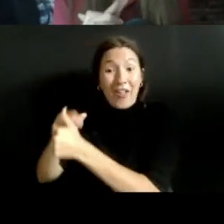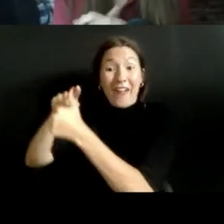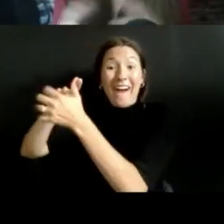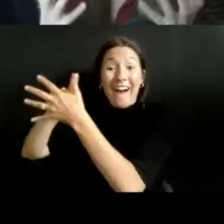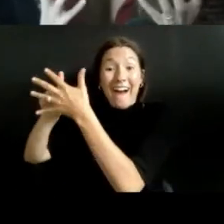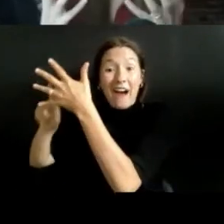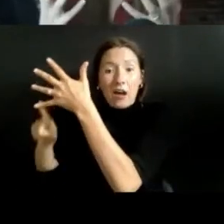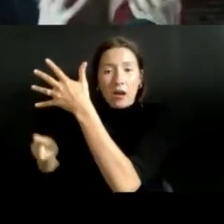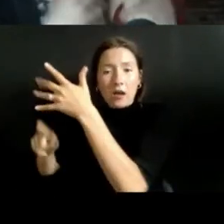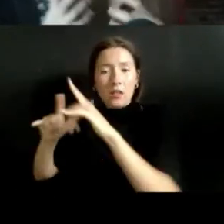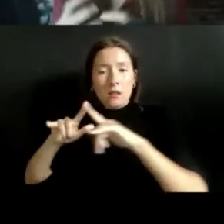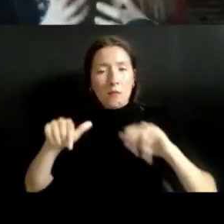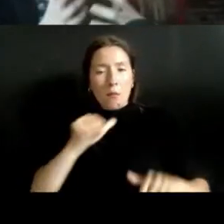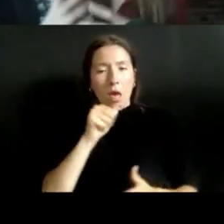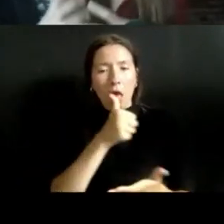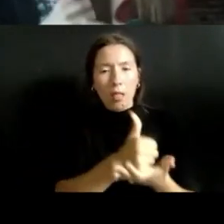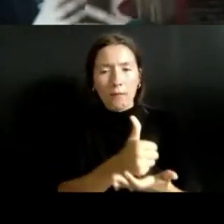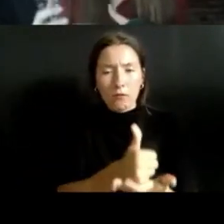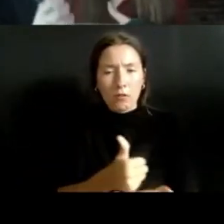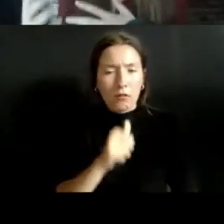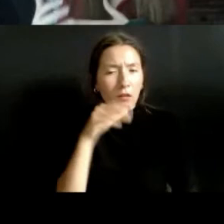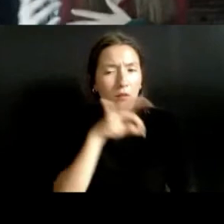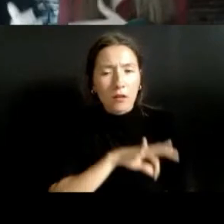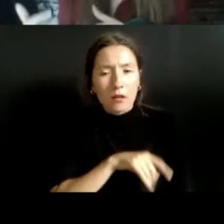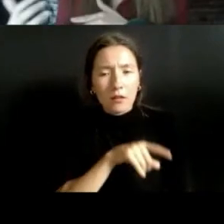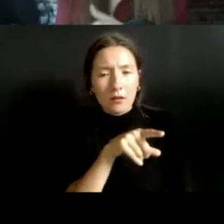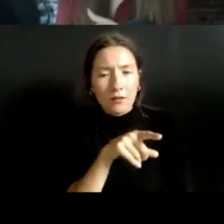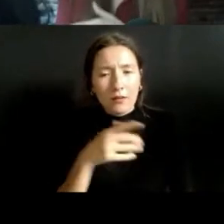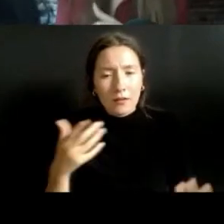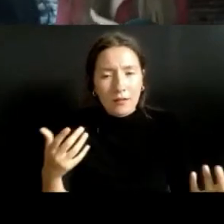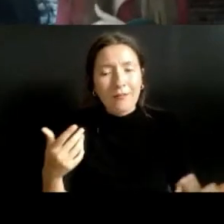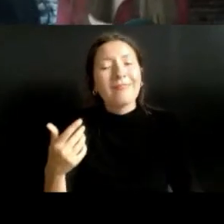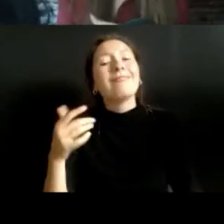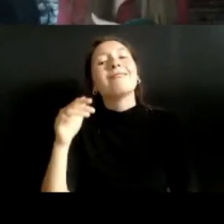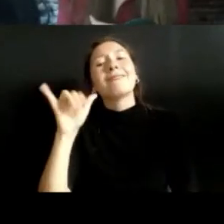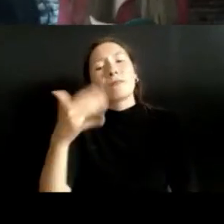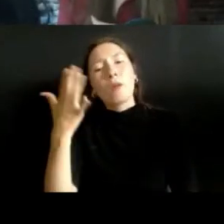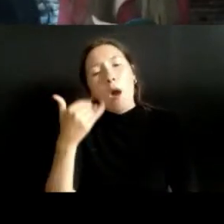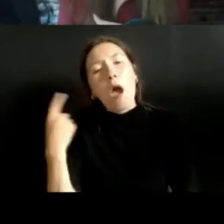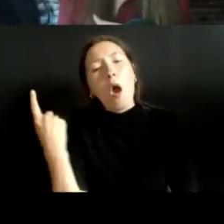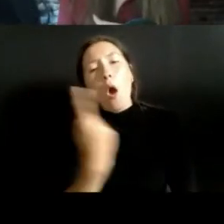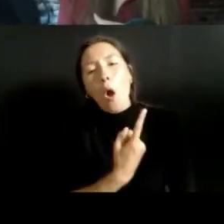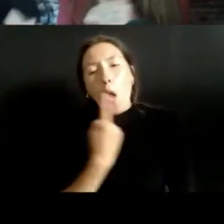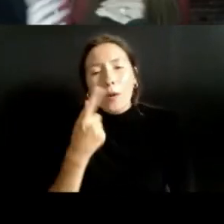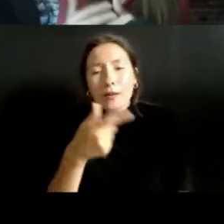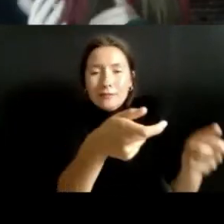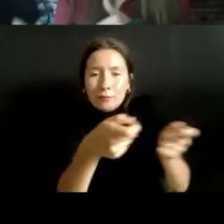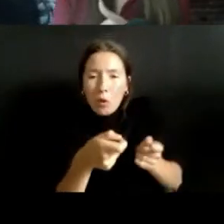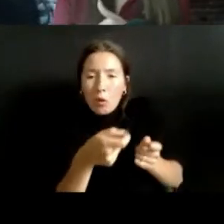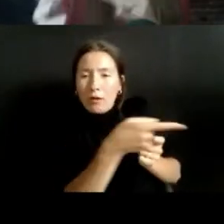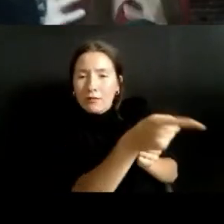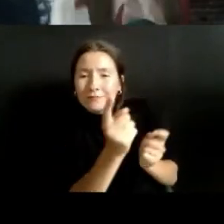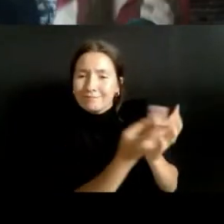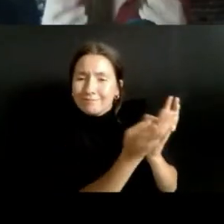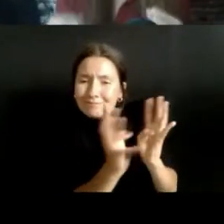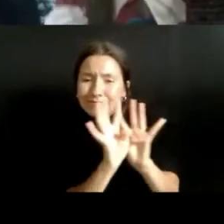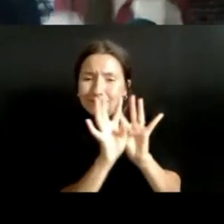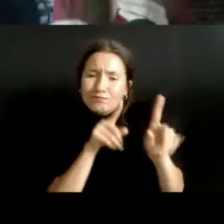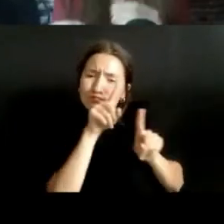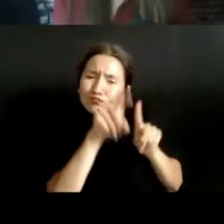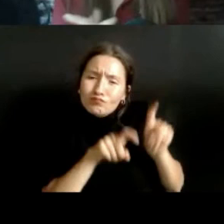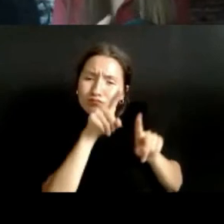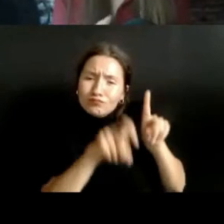our clients about that. That sometimes, especially with systems training, instead of bending